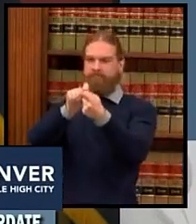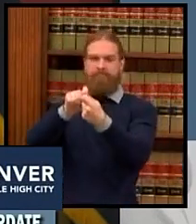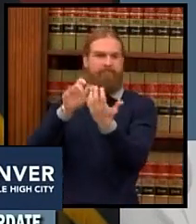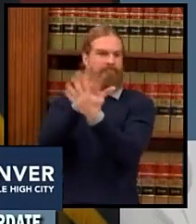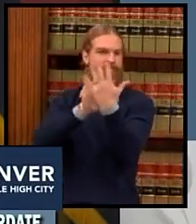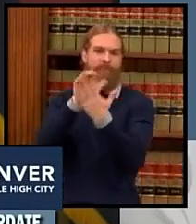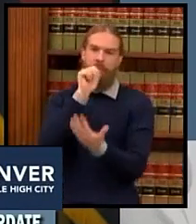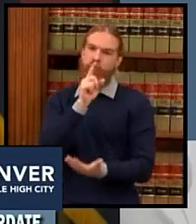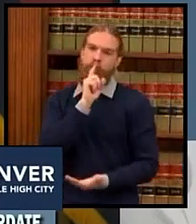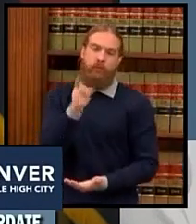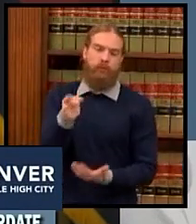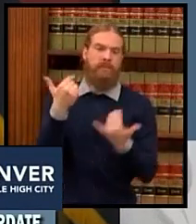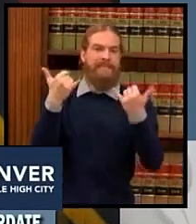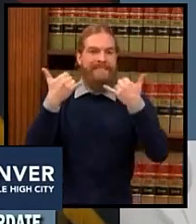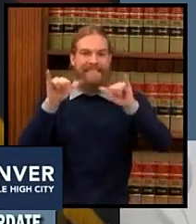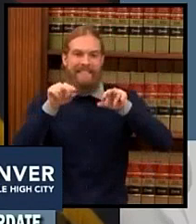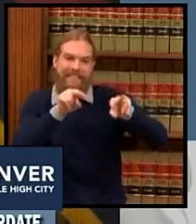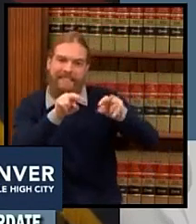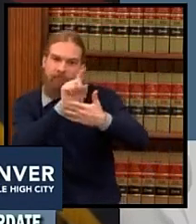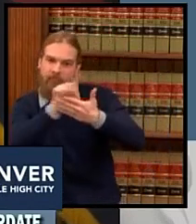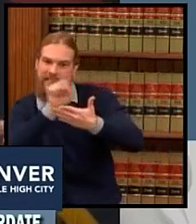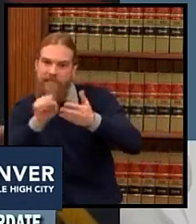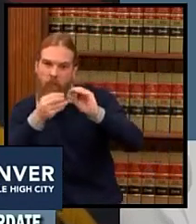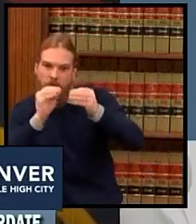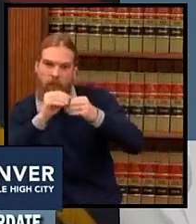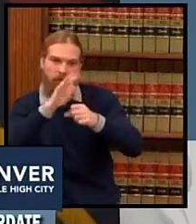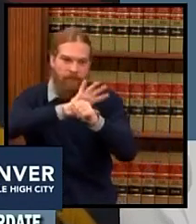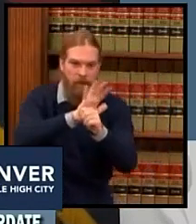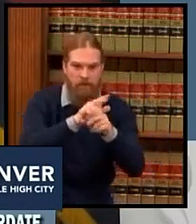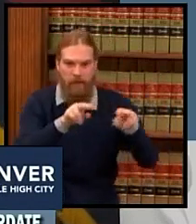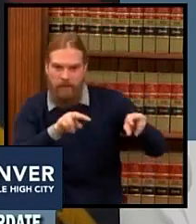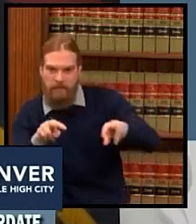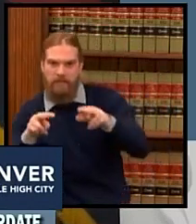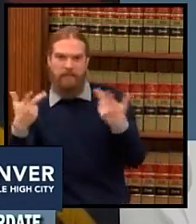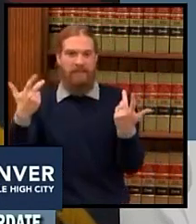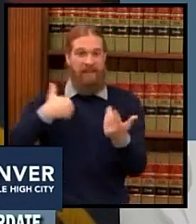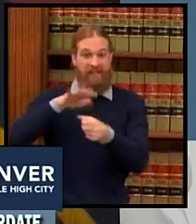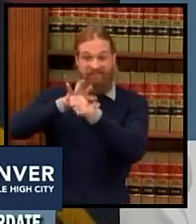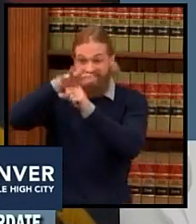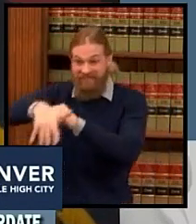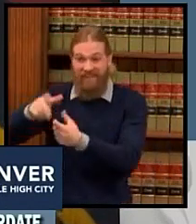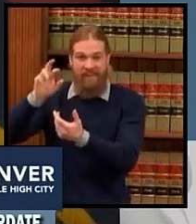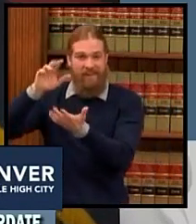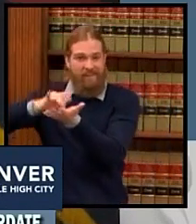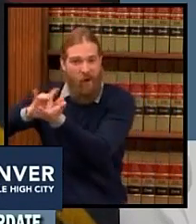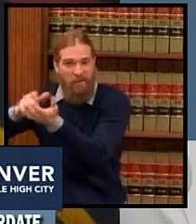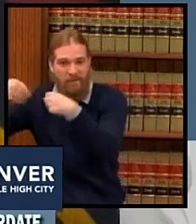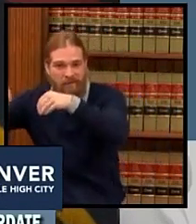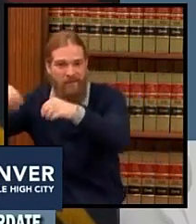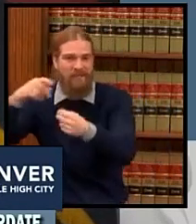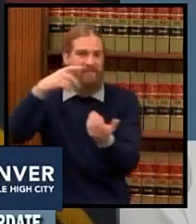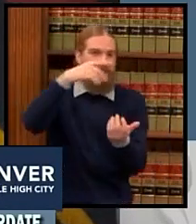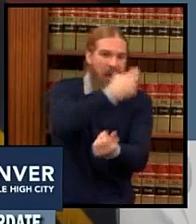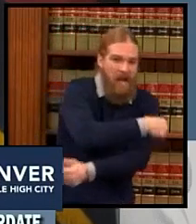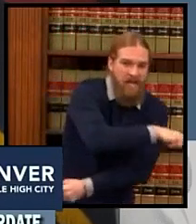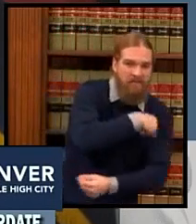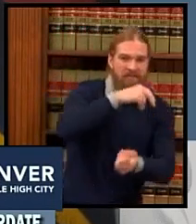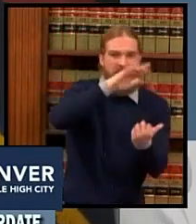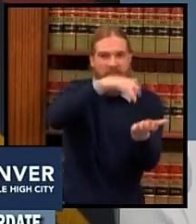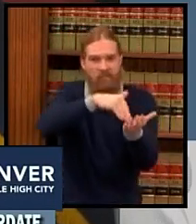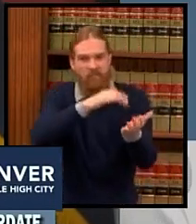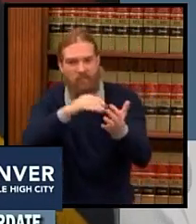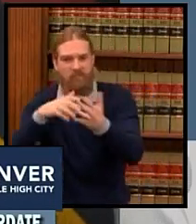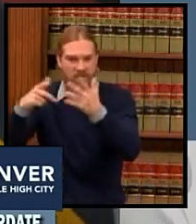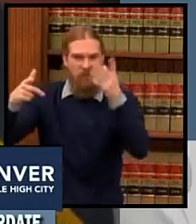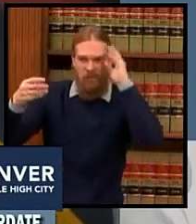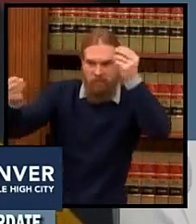network of pharmacies, static sites, working with healthcare partners, clinics, hospital settings, so that people can